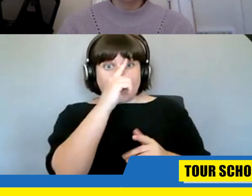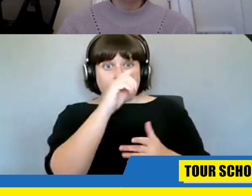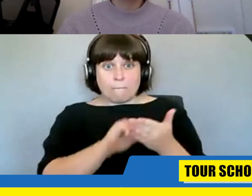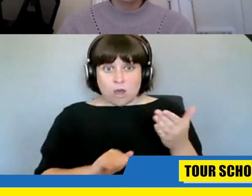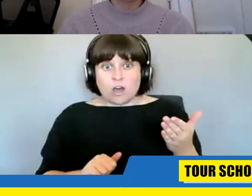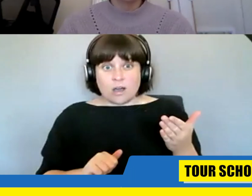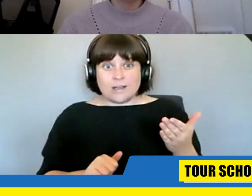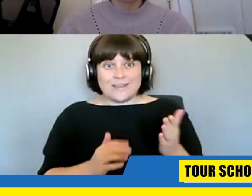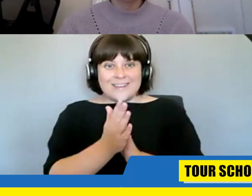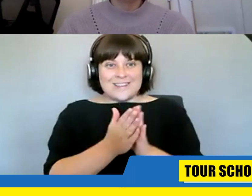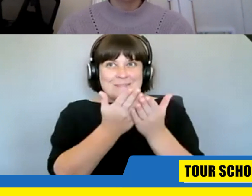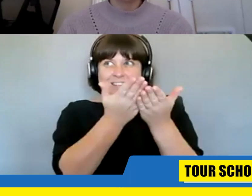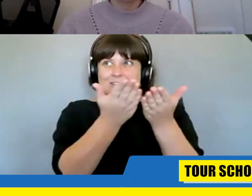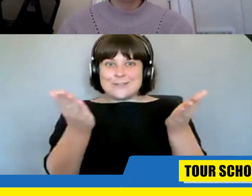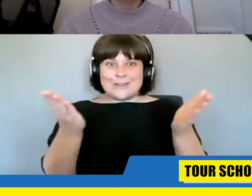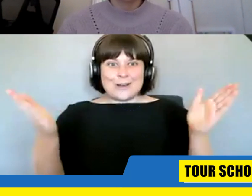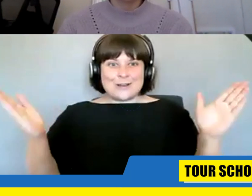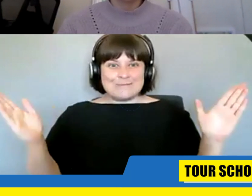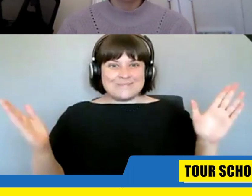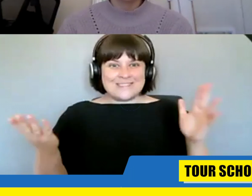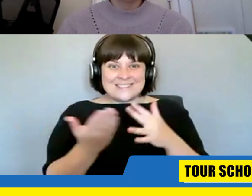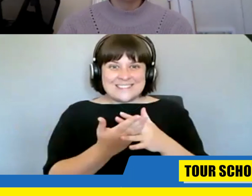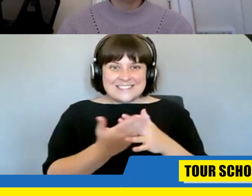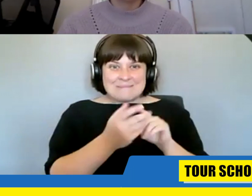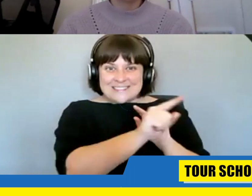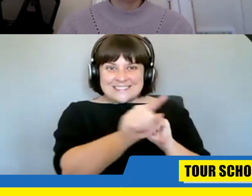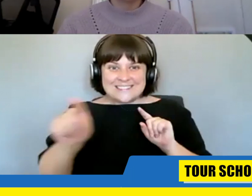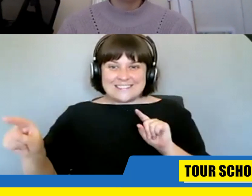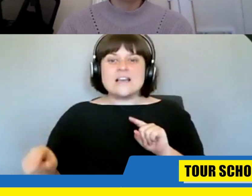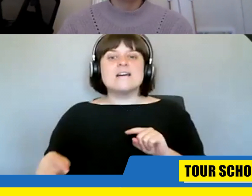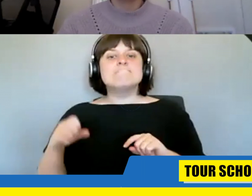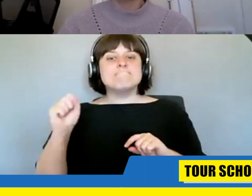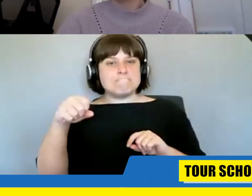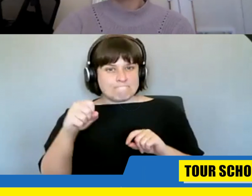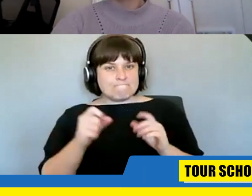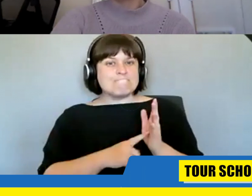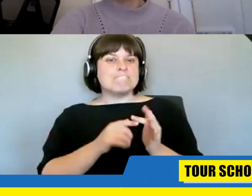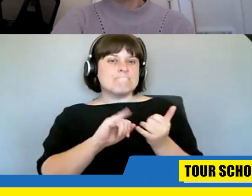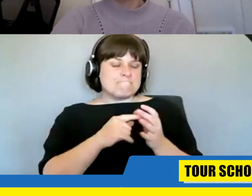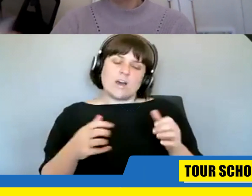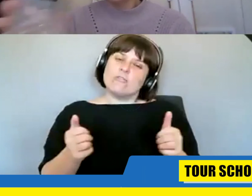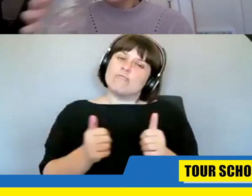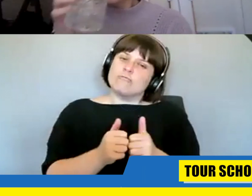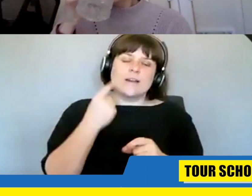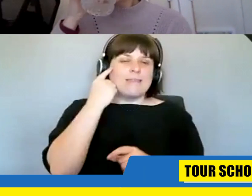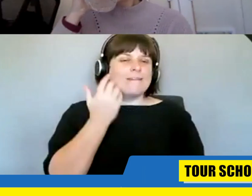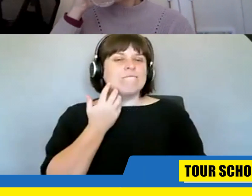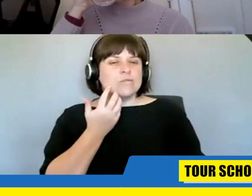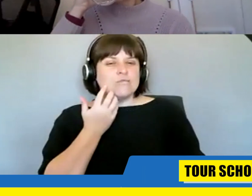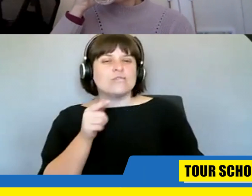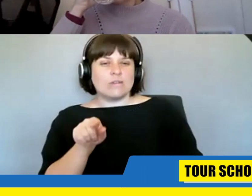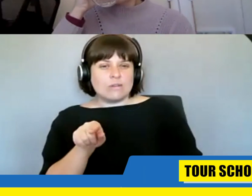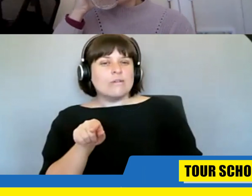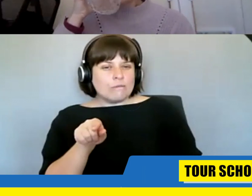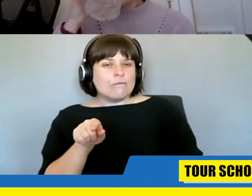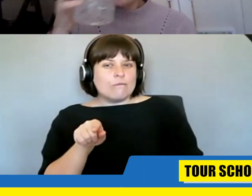up accessibility. Yes, I agree with you. And I think into the future that will be